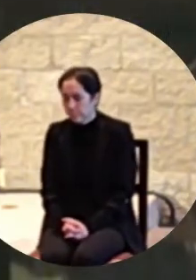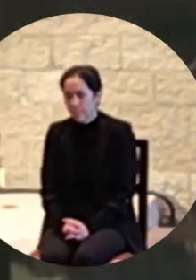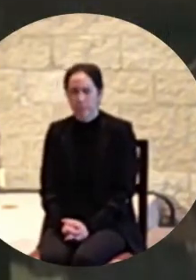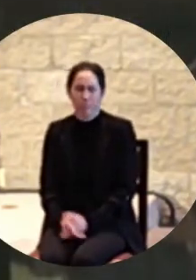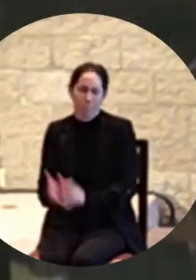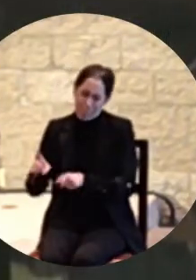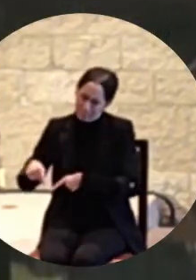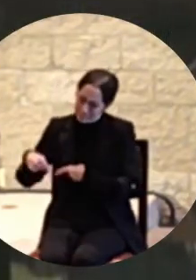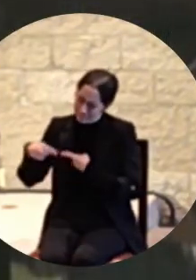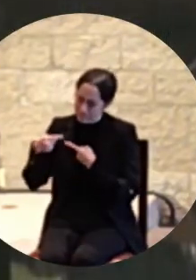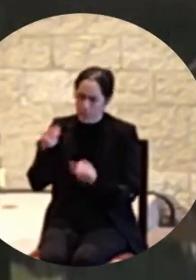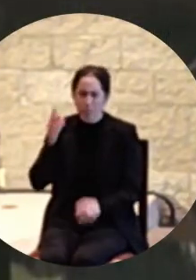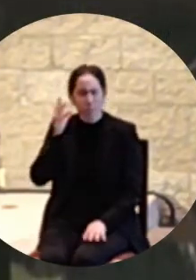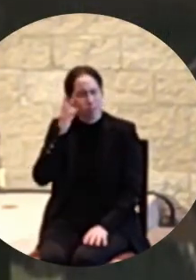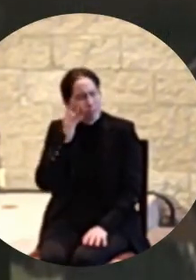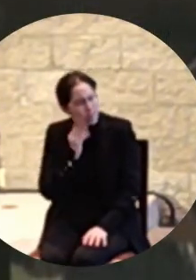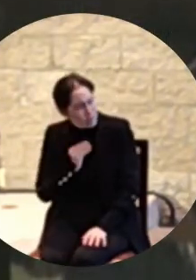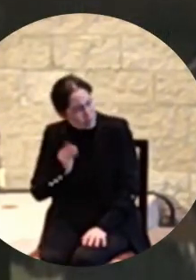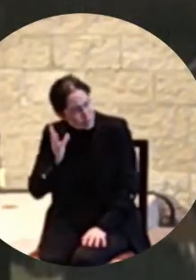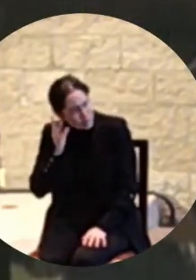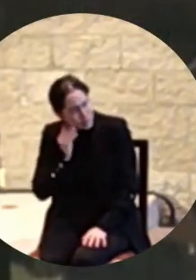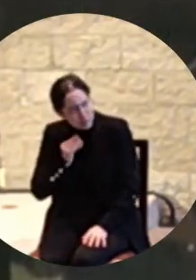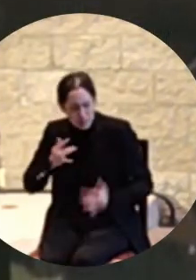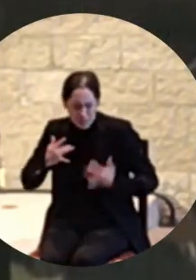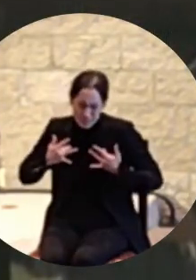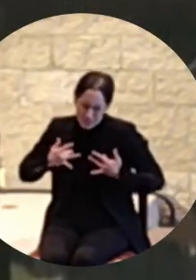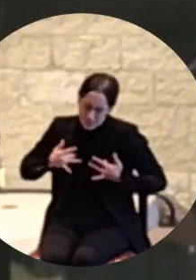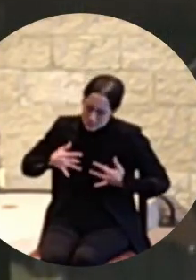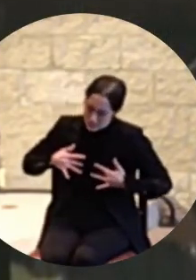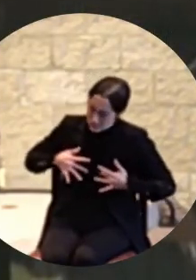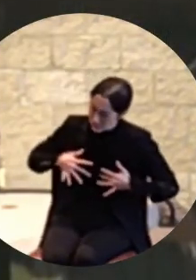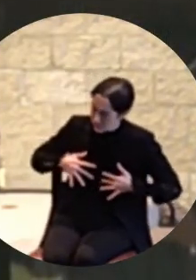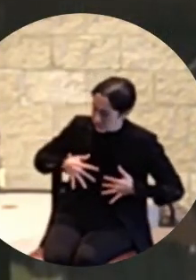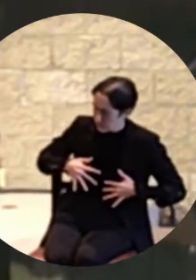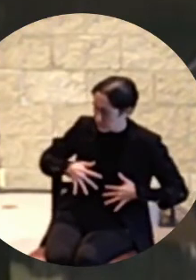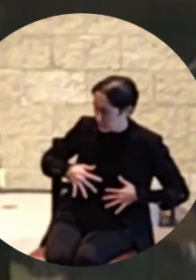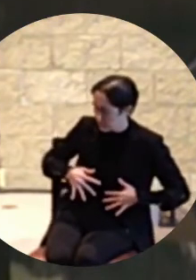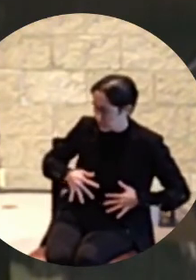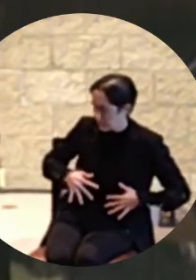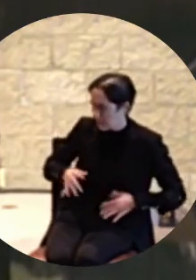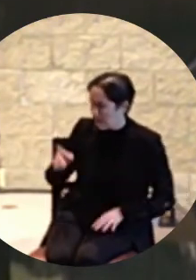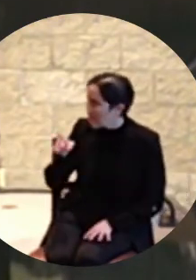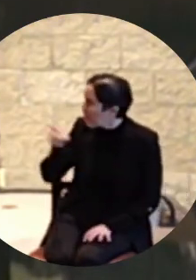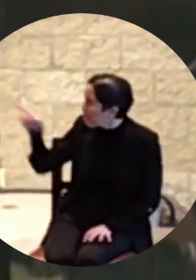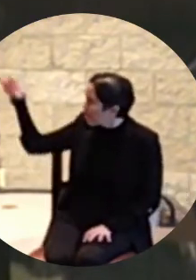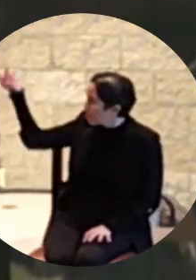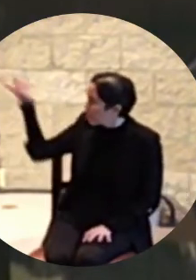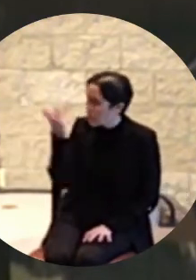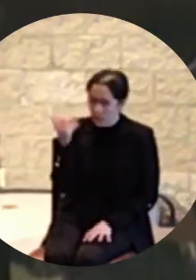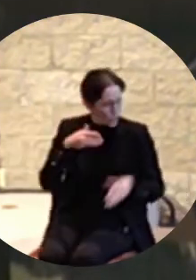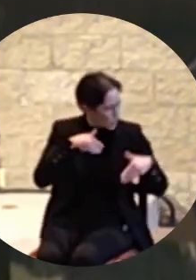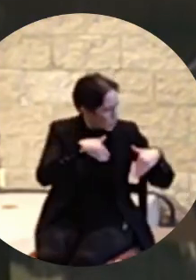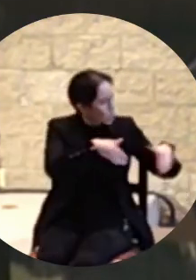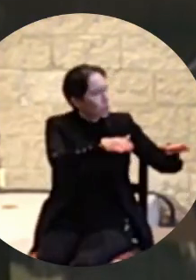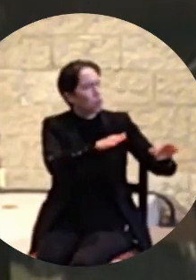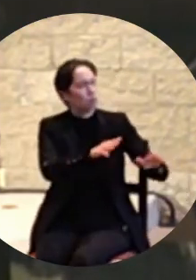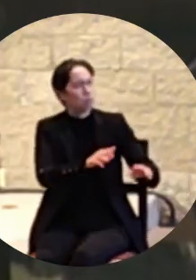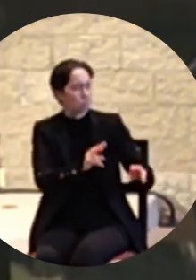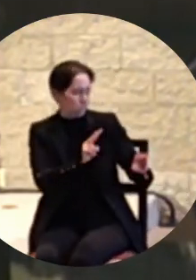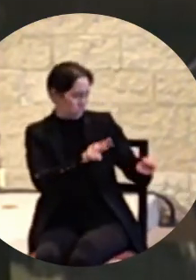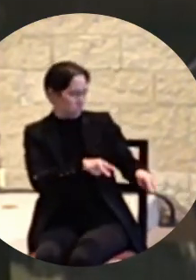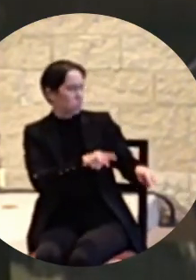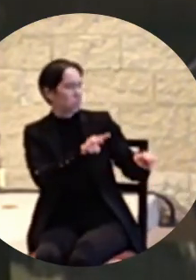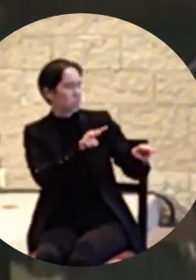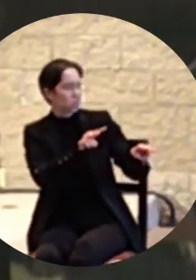I am not a stranger to the dark. Hide away, they say, so we